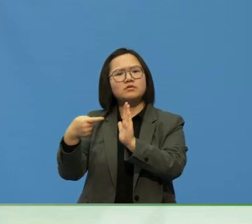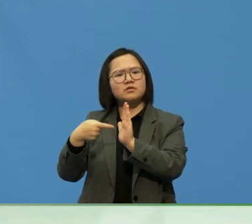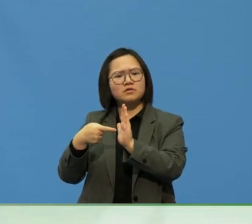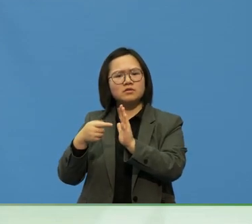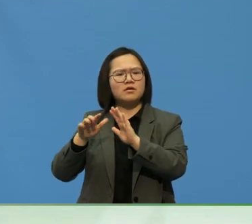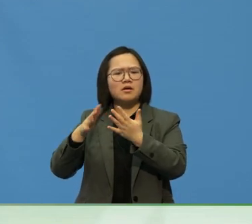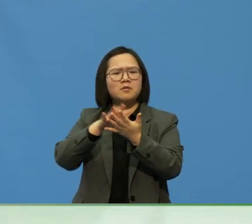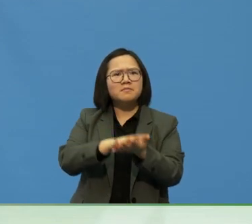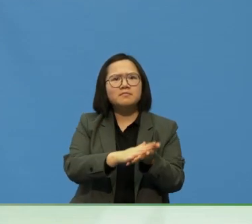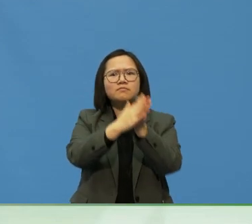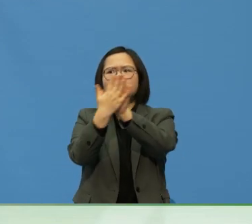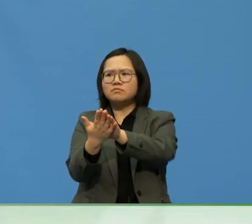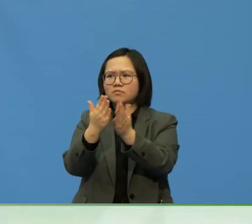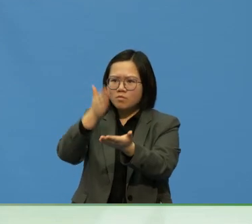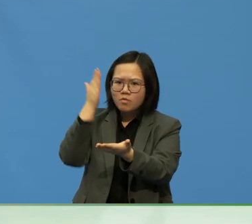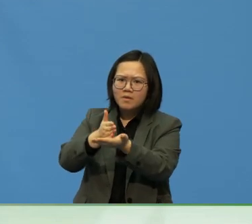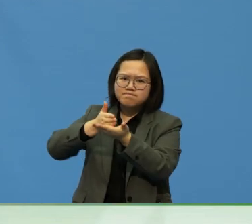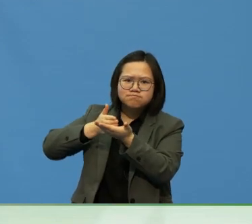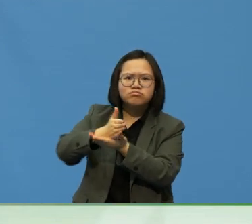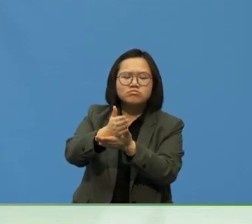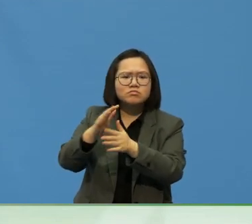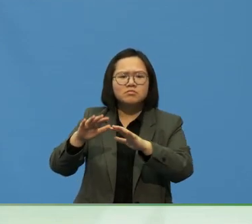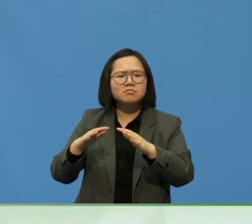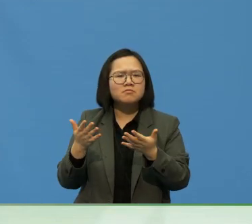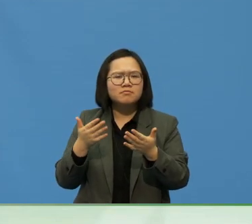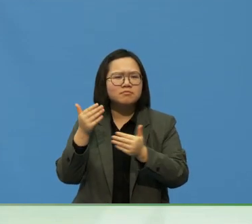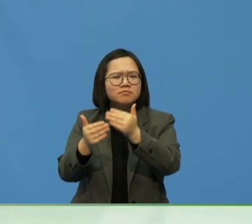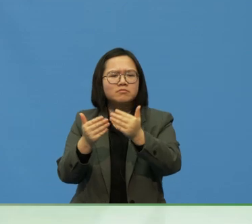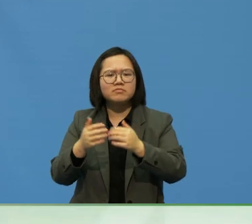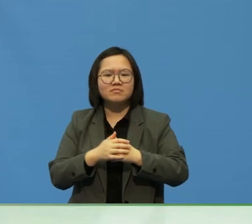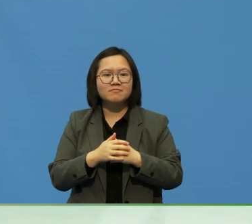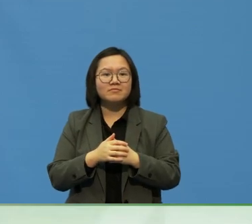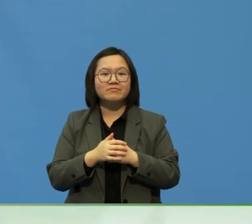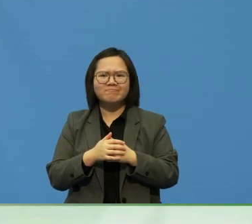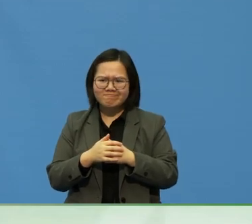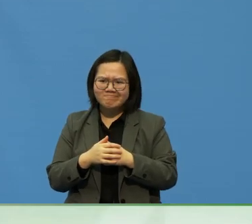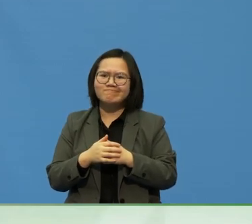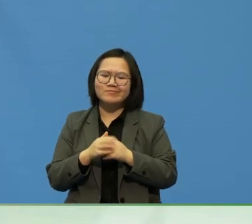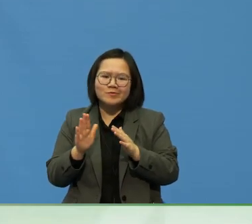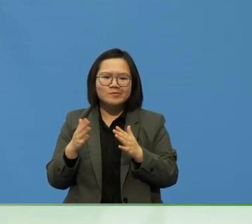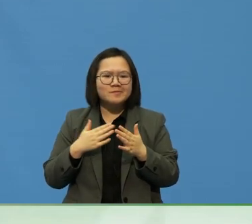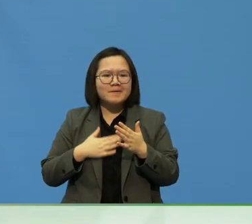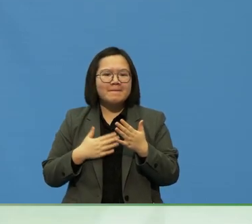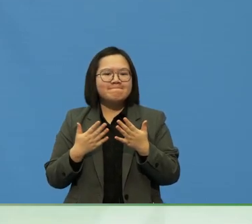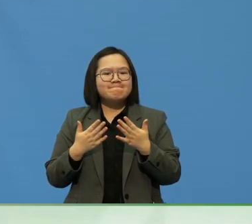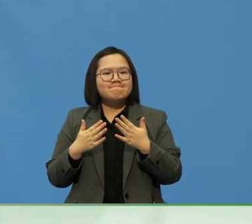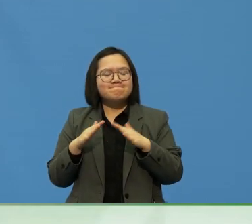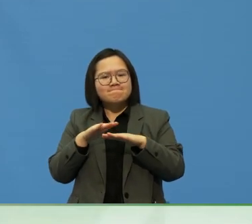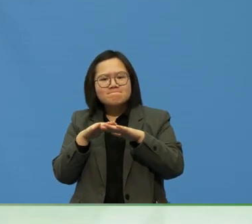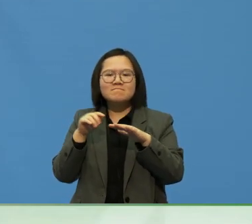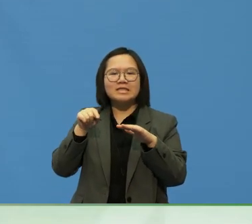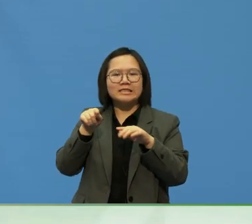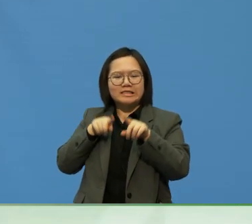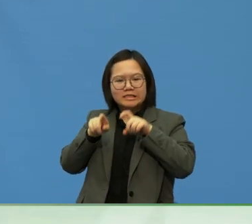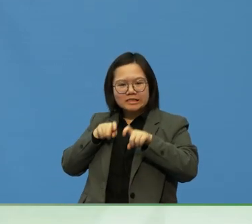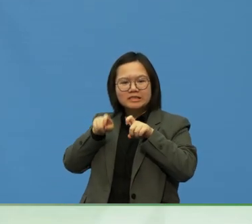Thank you. Well, first of all, as I said, we really wanted to unapologetically champion the CRPD in everything we did. And